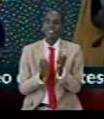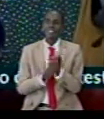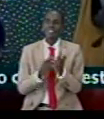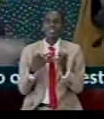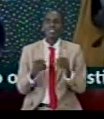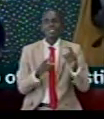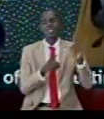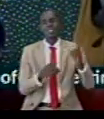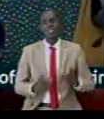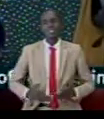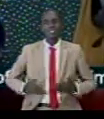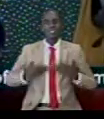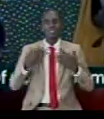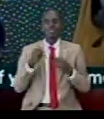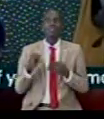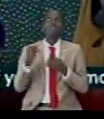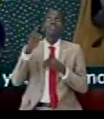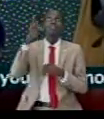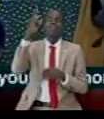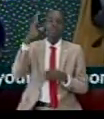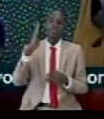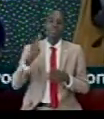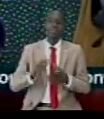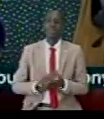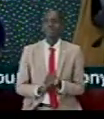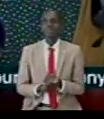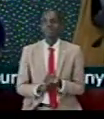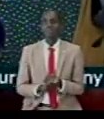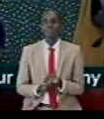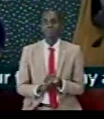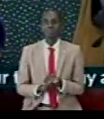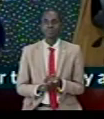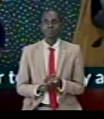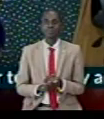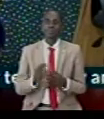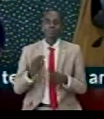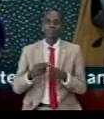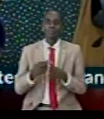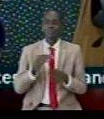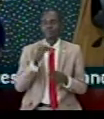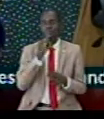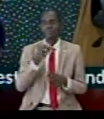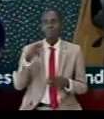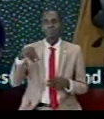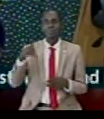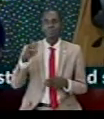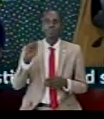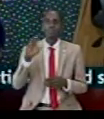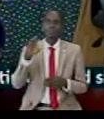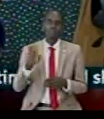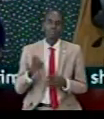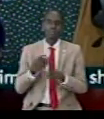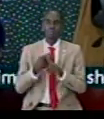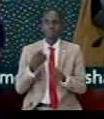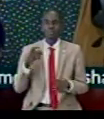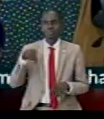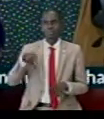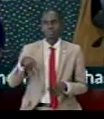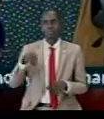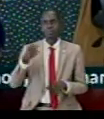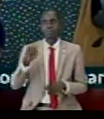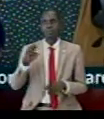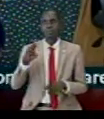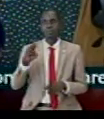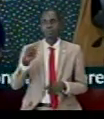Praise the living God. My name is Pst Bogbara from Port Harcourt, River